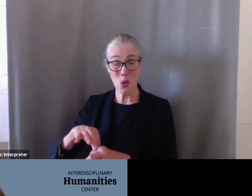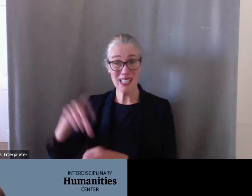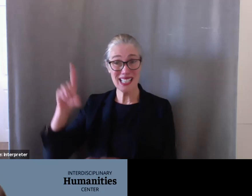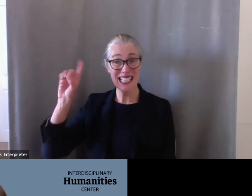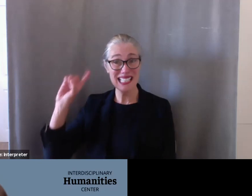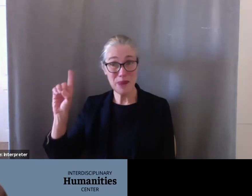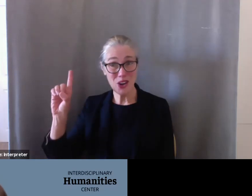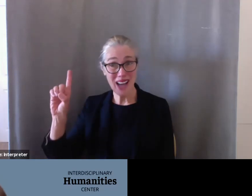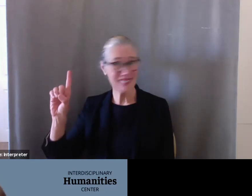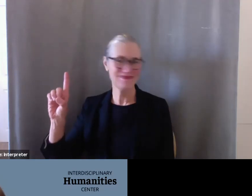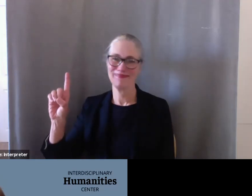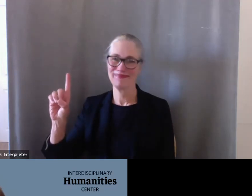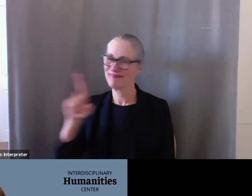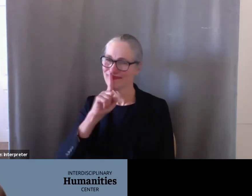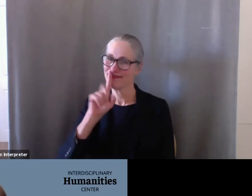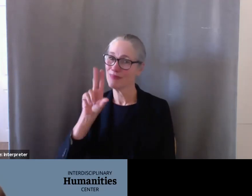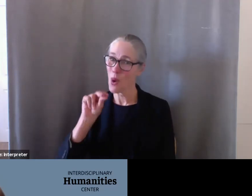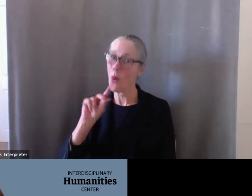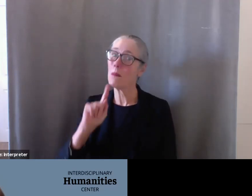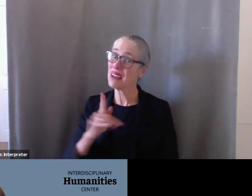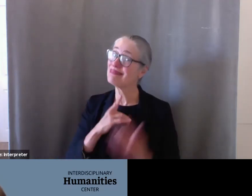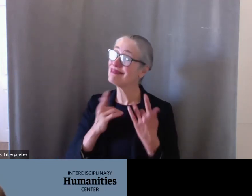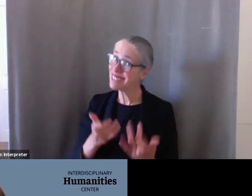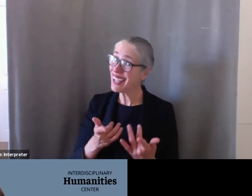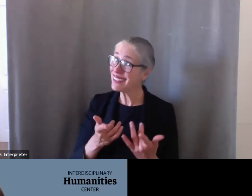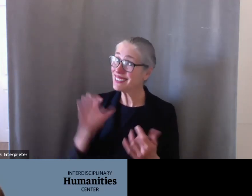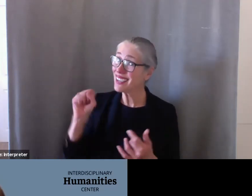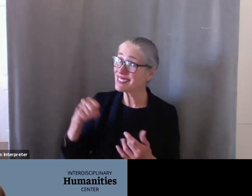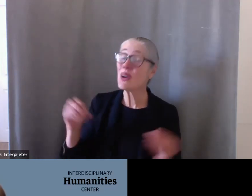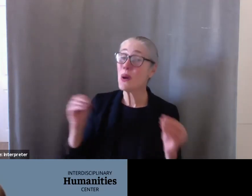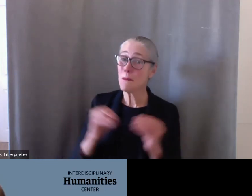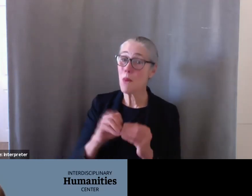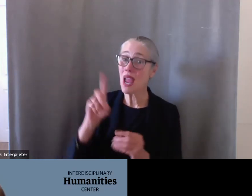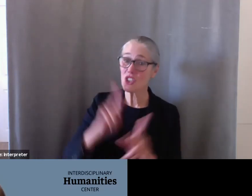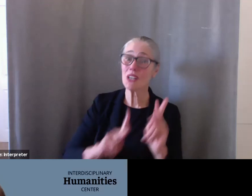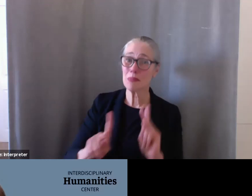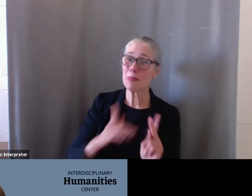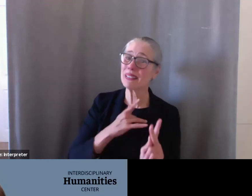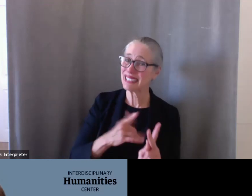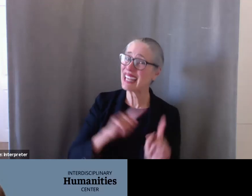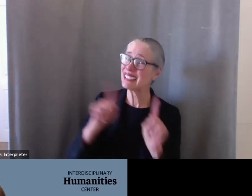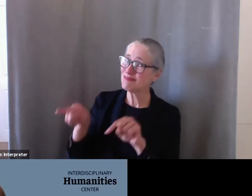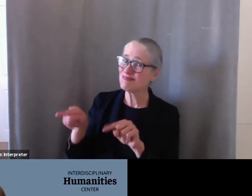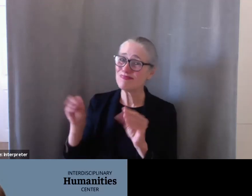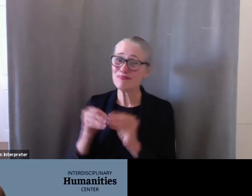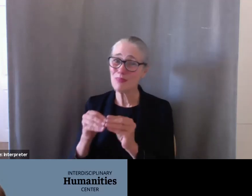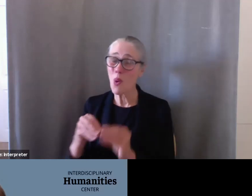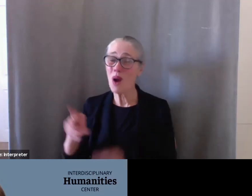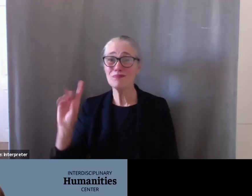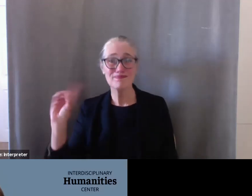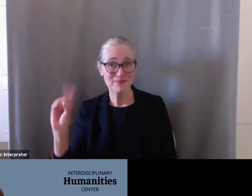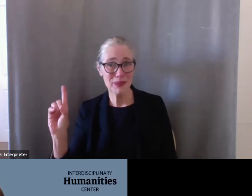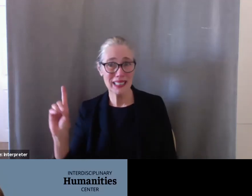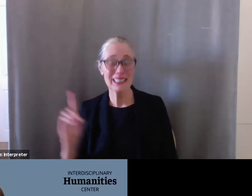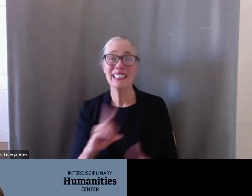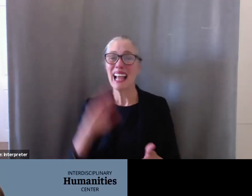then therefore you lose, are also absolutely important. So I wouldn't say education is like the